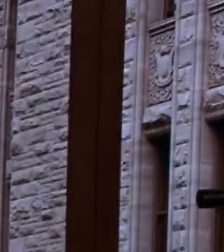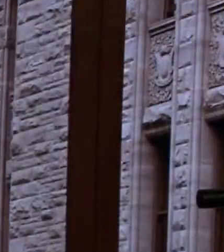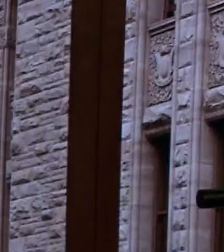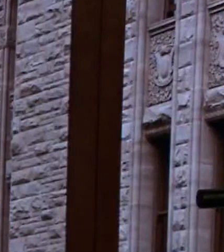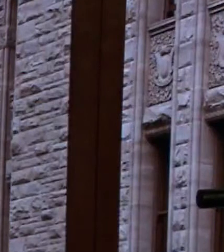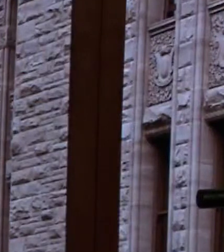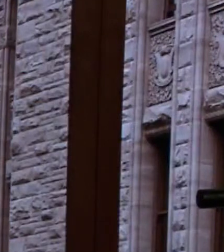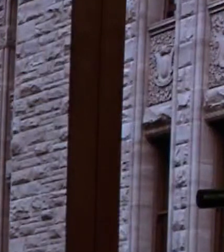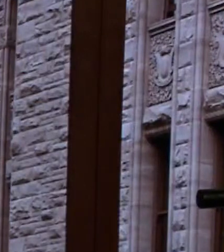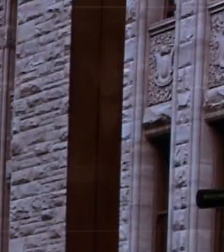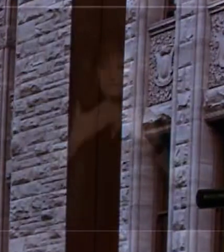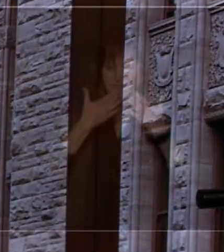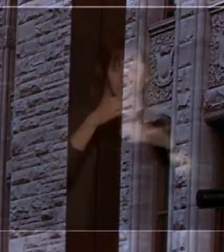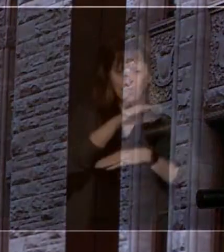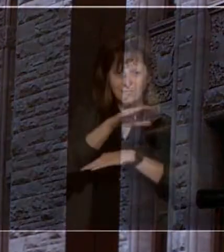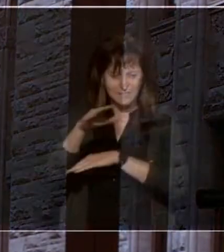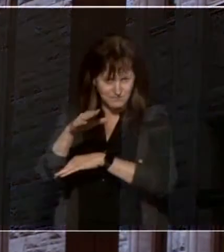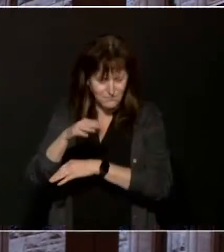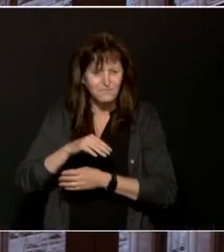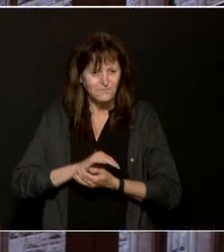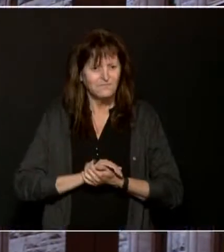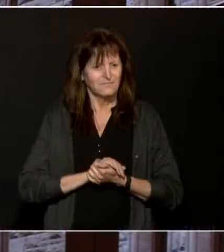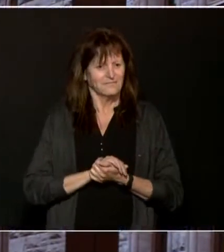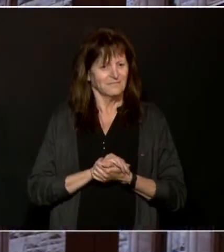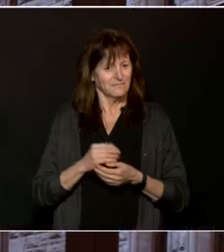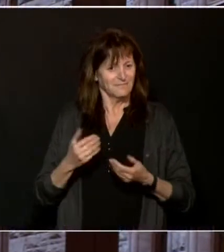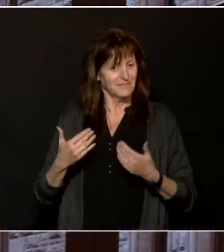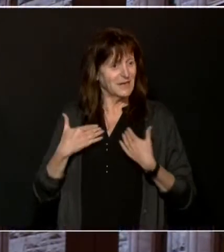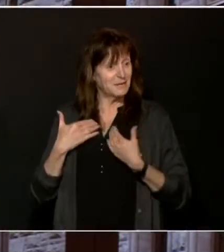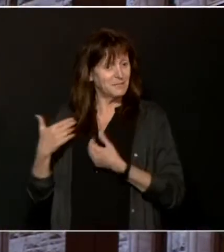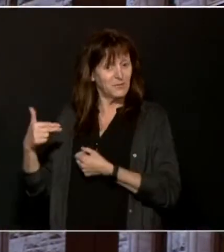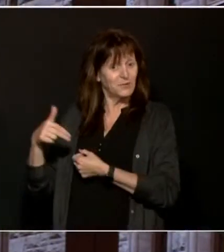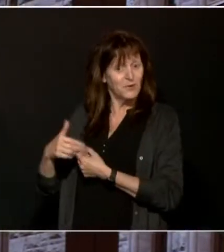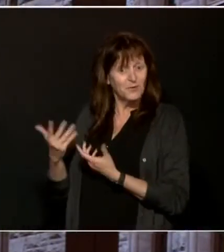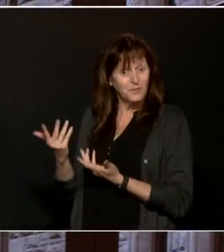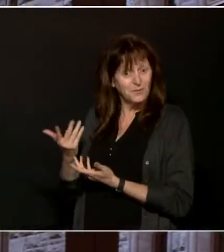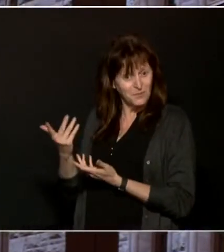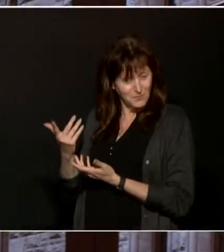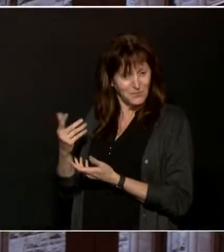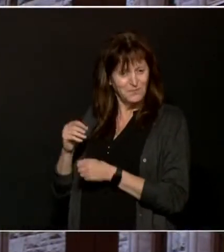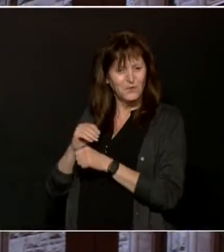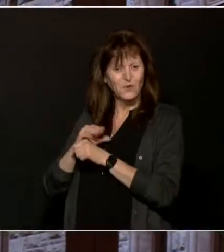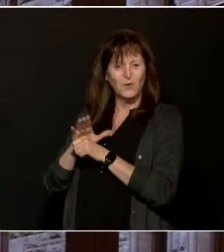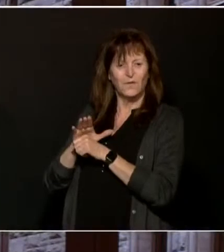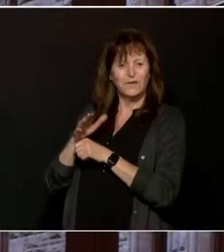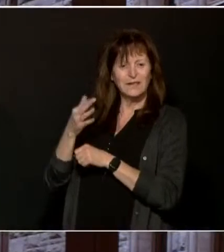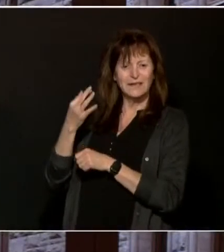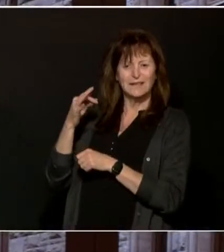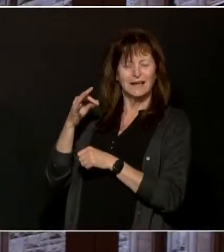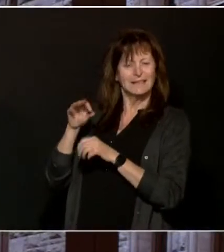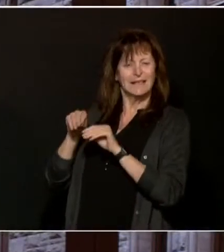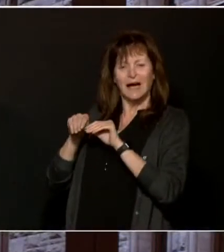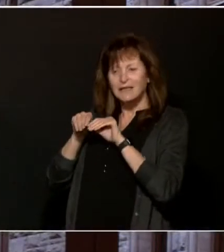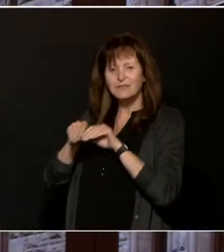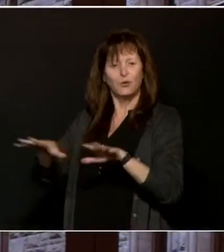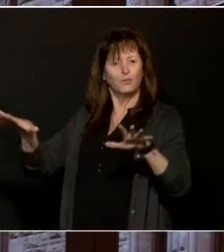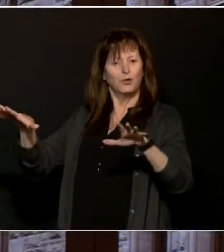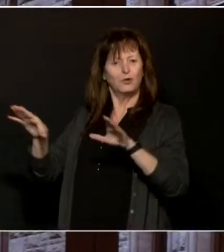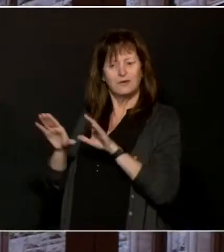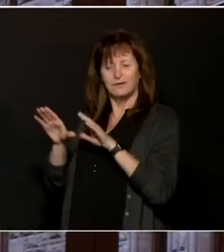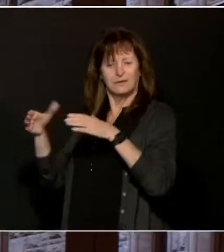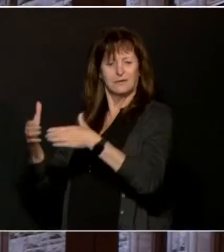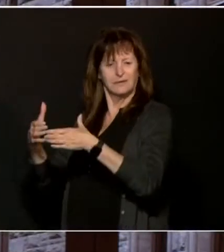Good afternoon. I'm pleased to be joined today by COVID-19 Vaccine Distribution Task Force member and coordinator, Provincial